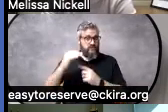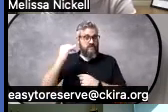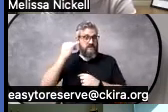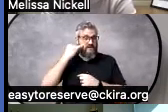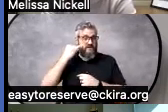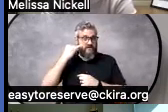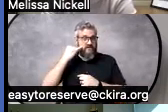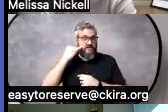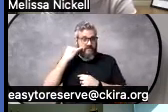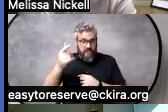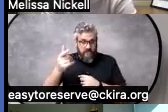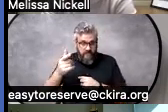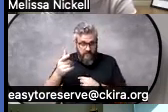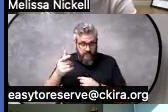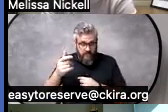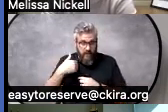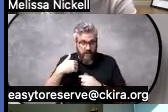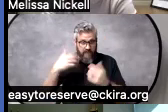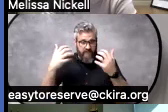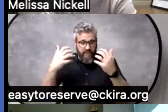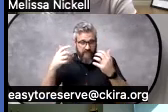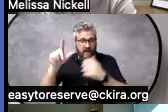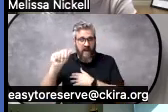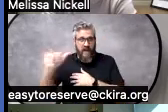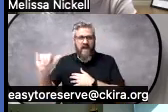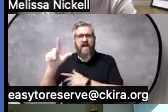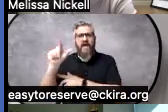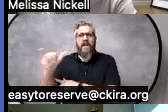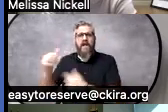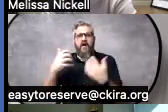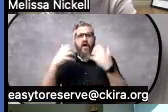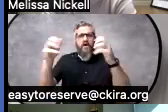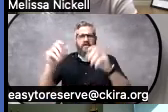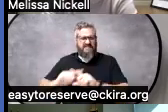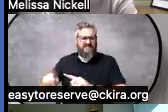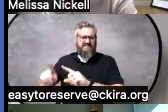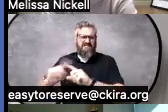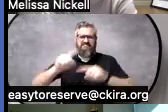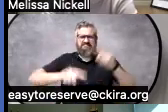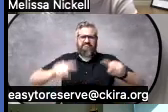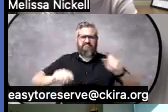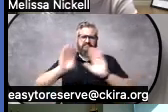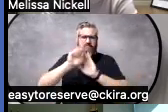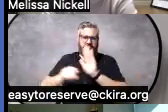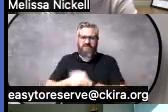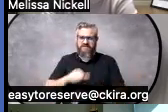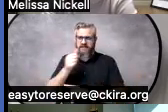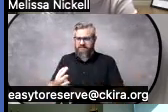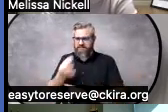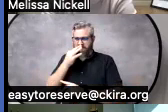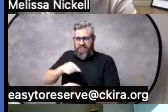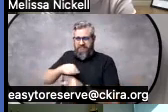a lay audience, if it's a lay audience, so it's not your people who have a lot of diverse background and not like a hardcore sciencey audience.